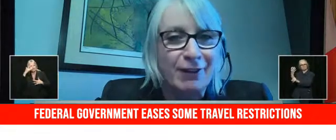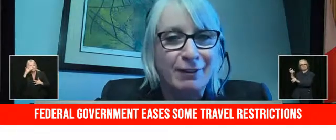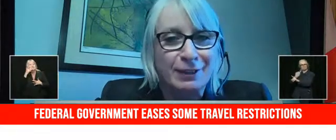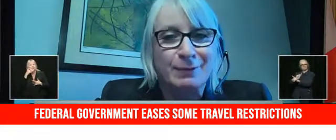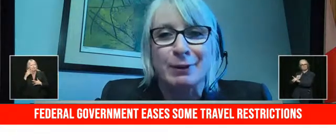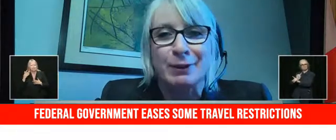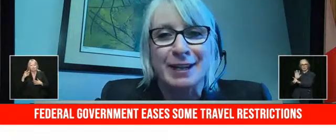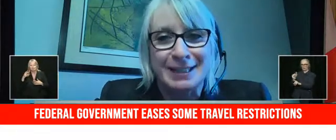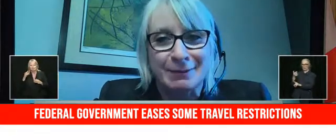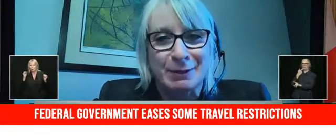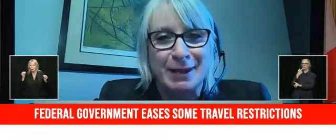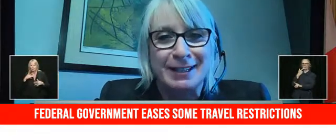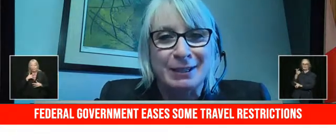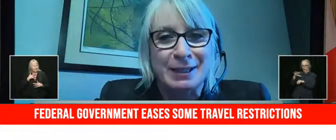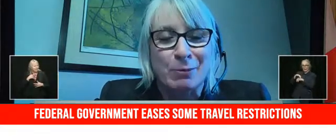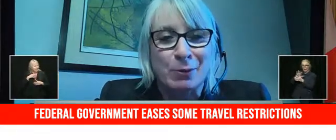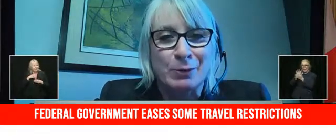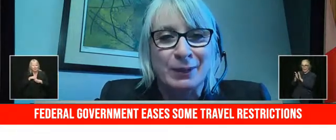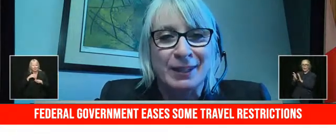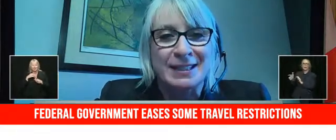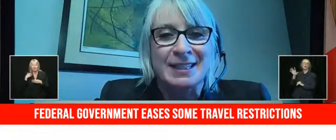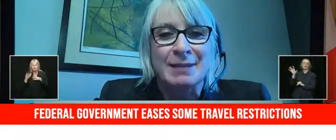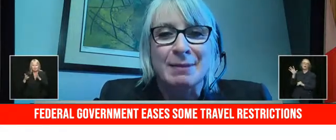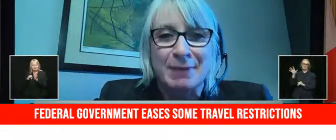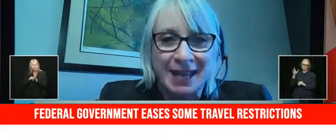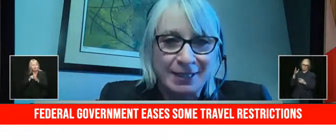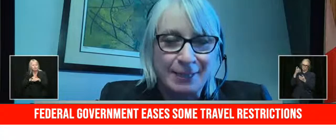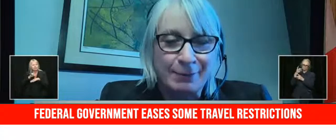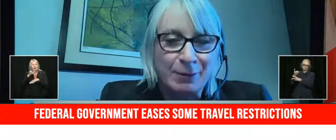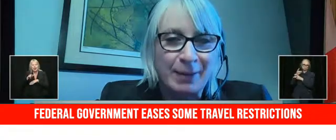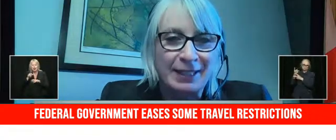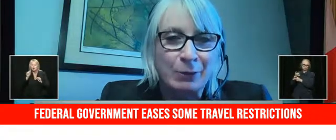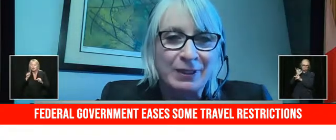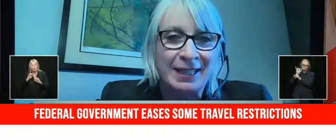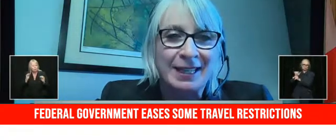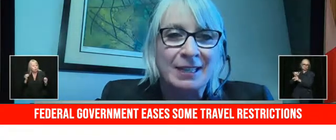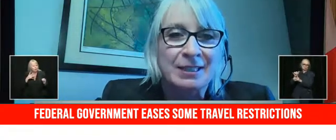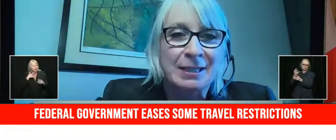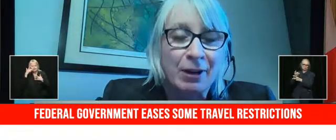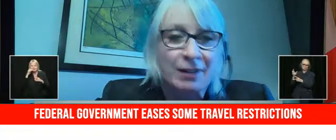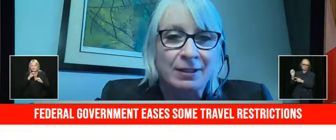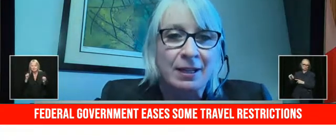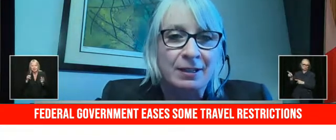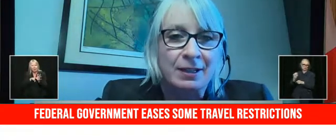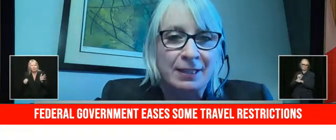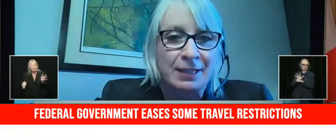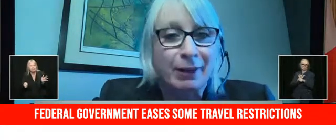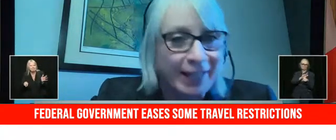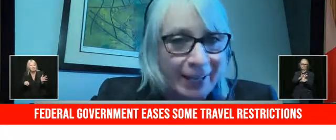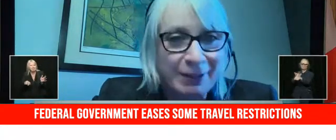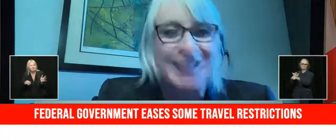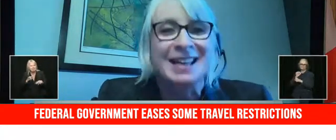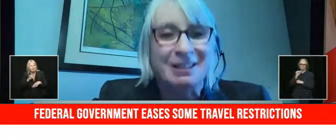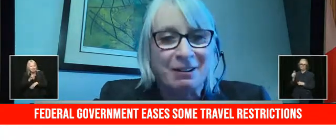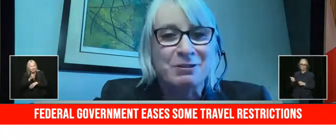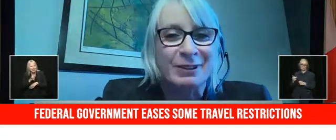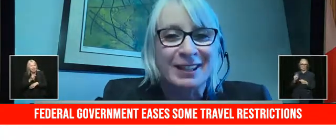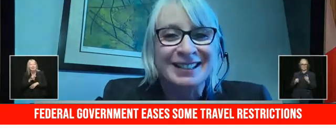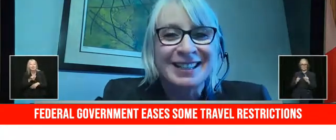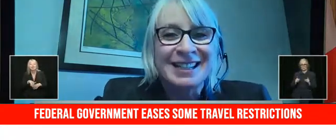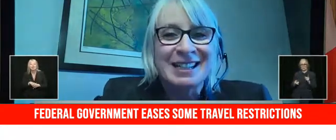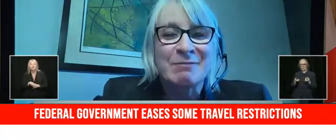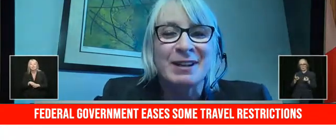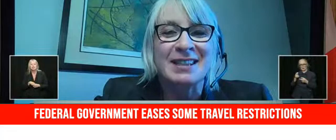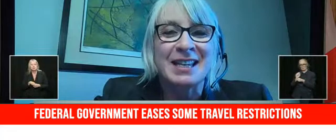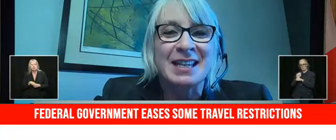sneaky virus. People are asymptomatic when they board planes, and they may be asymptomatic when they débarquer when they get off the